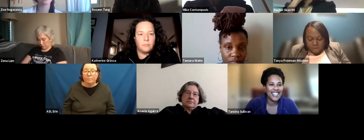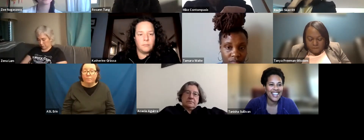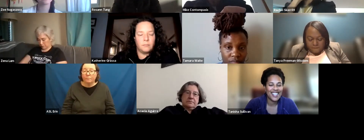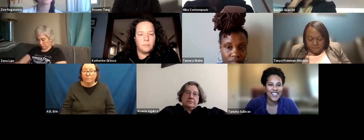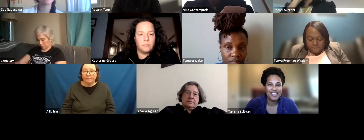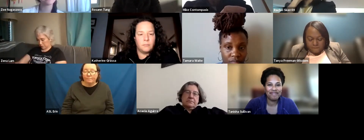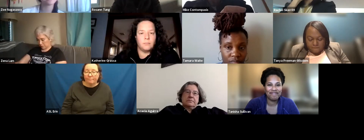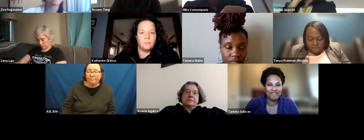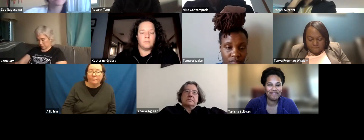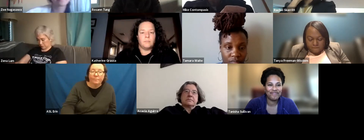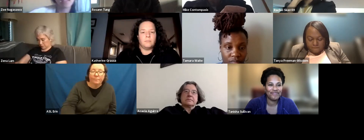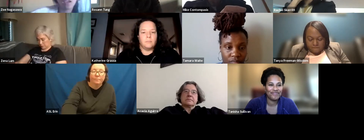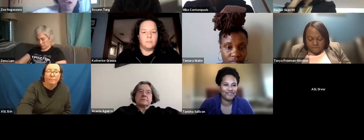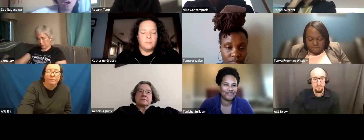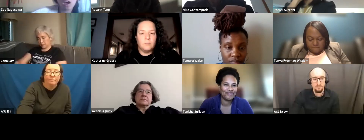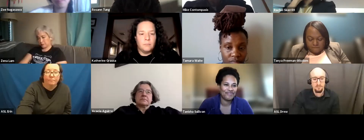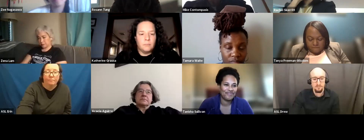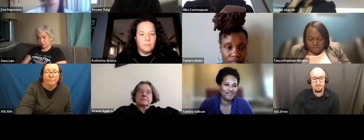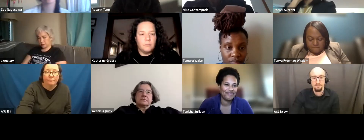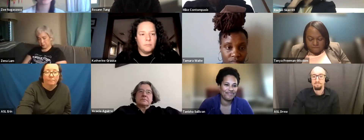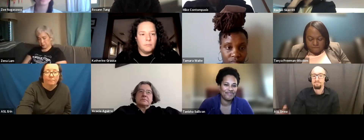Yes, Ms. Nagasawa.